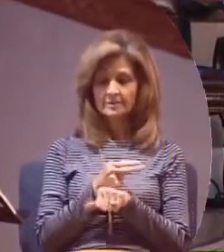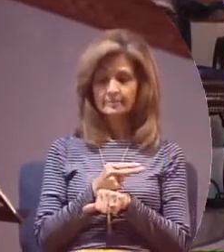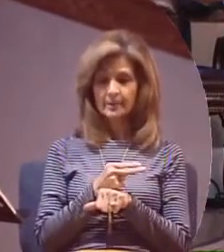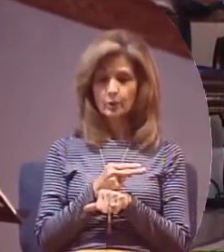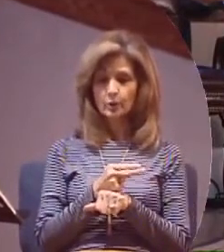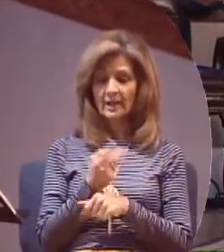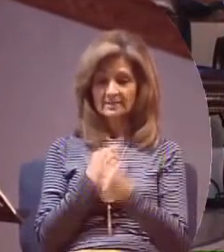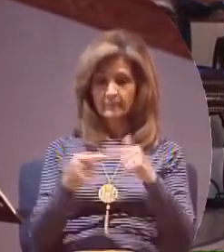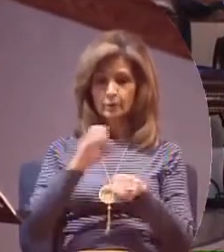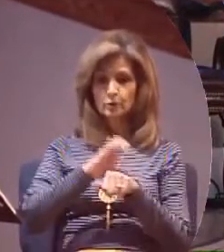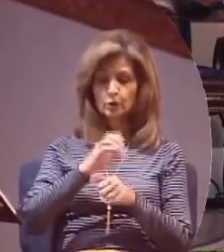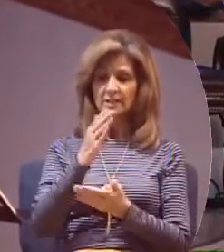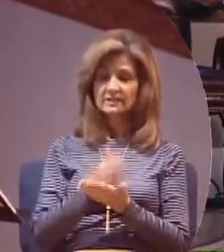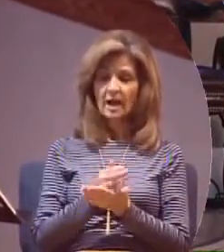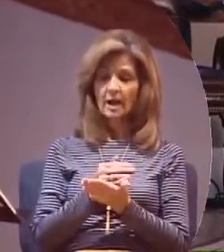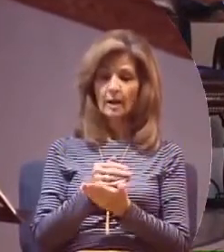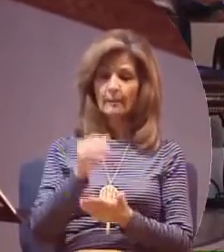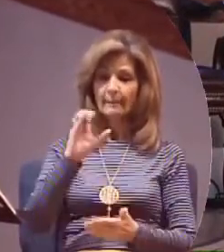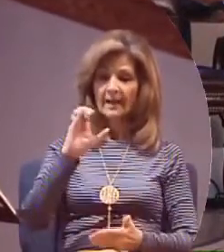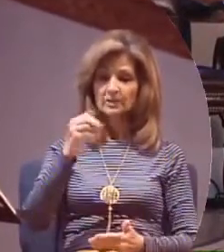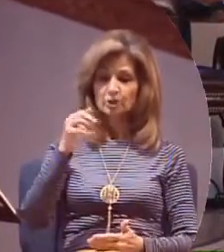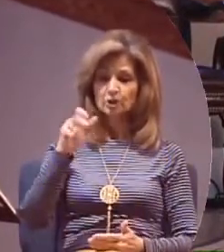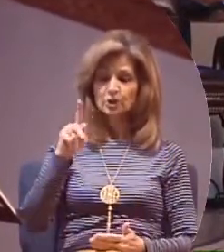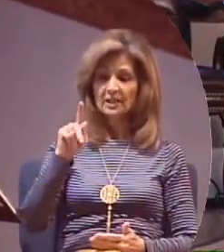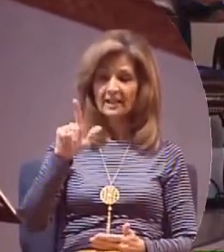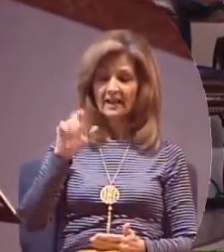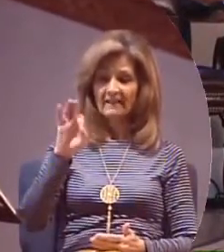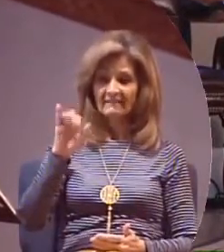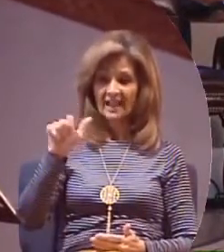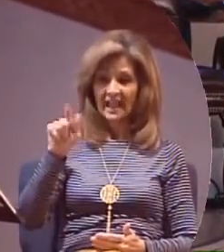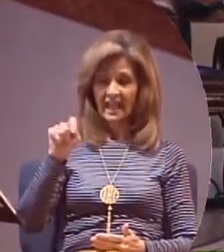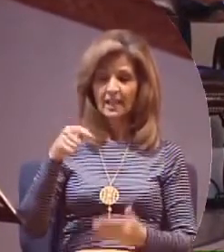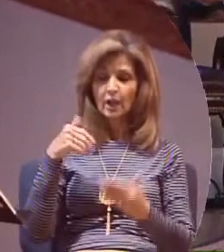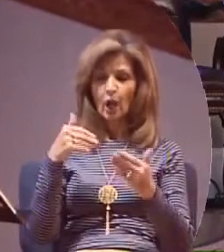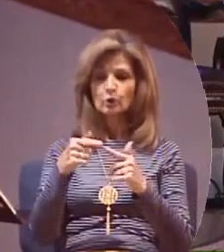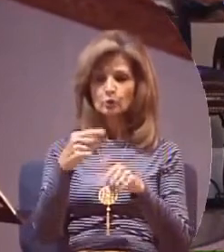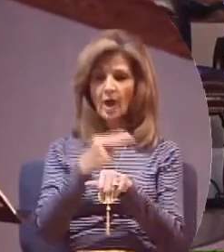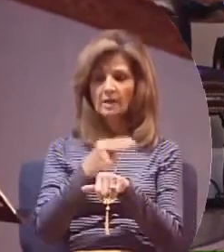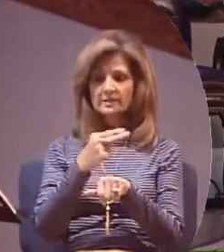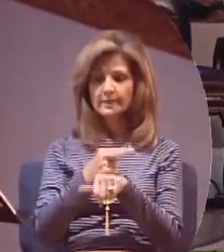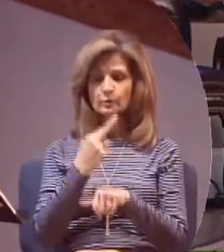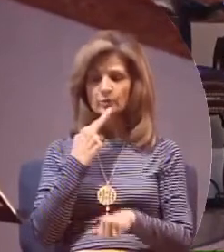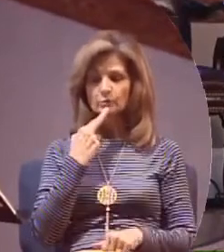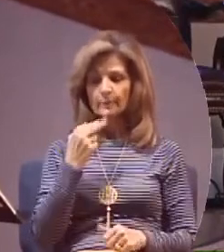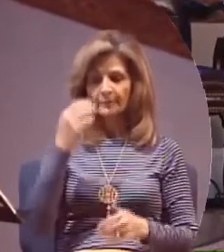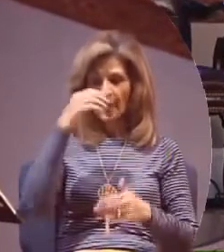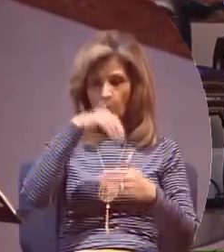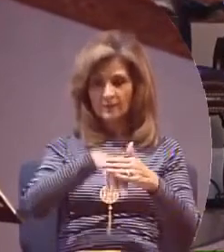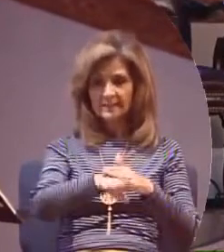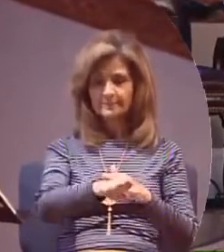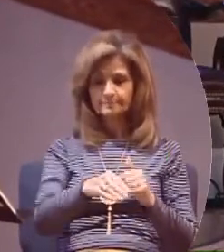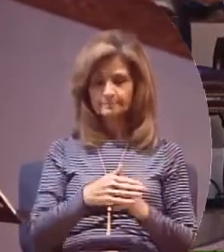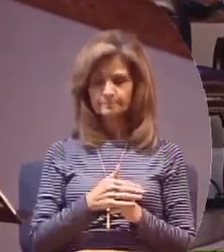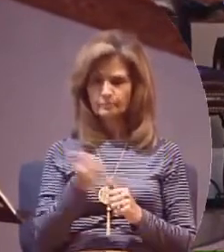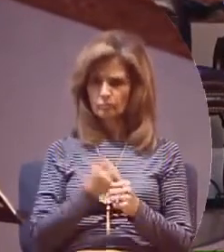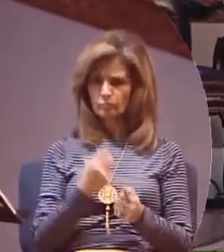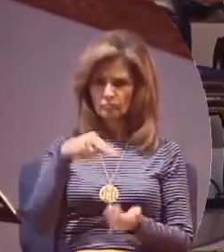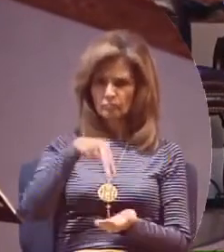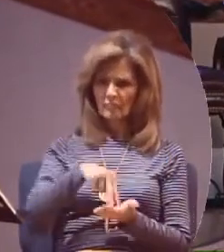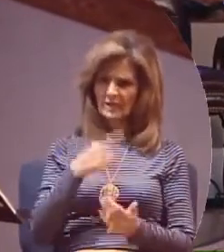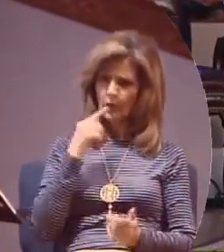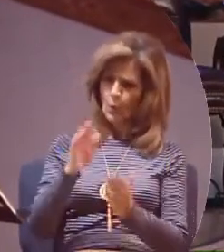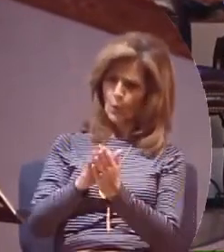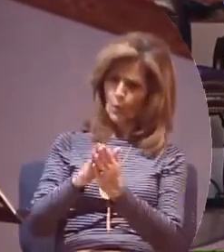church, I stopped at Chick-fil-A, not this one, but the one over near the hospital. And so when I walked in, everybody standing there said,